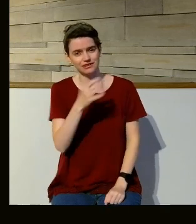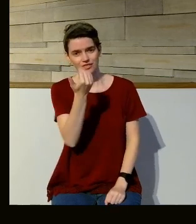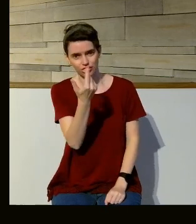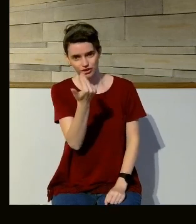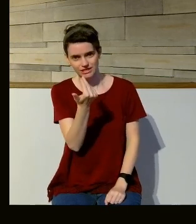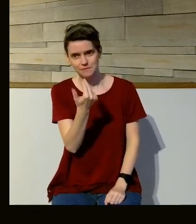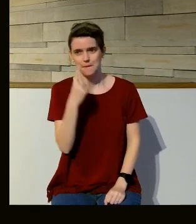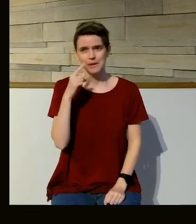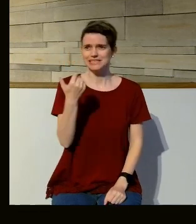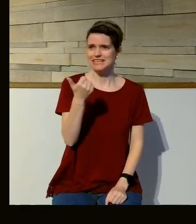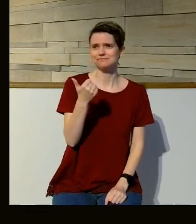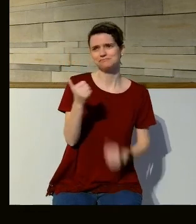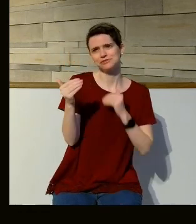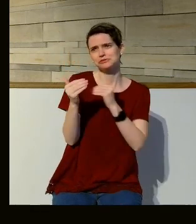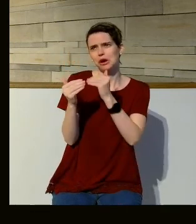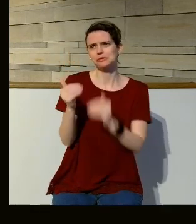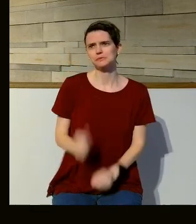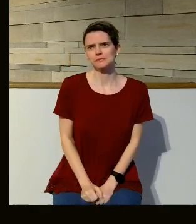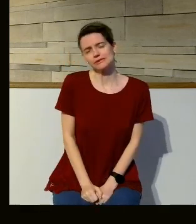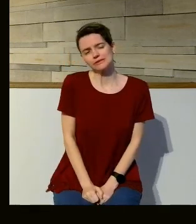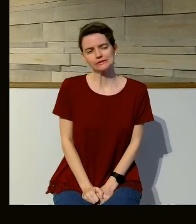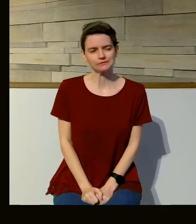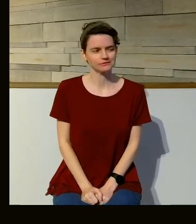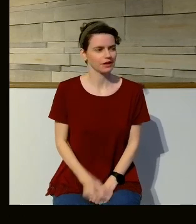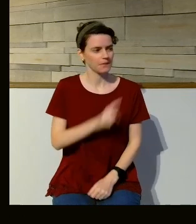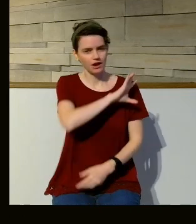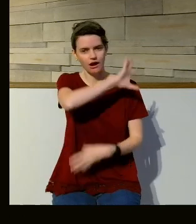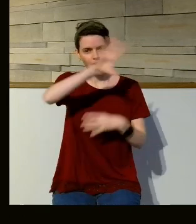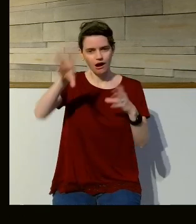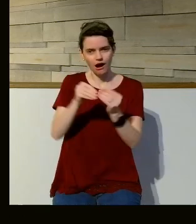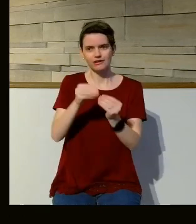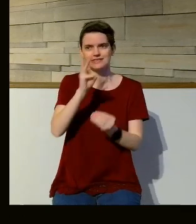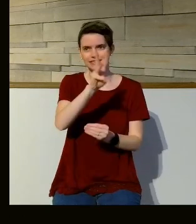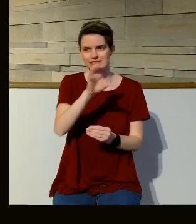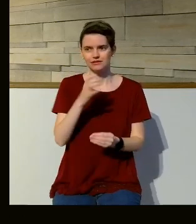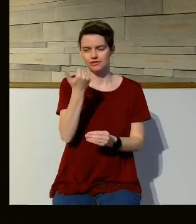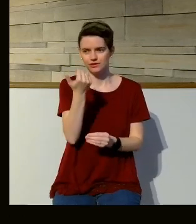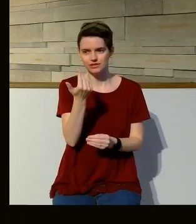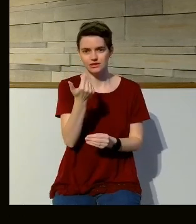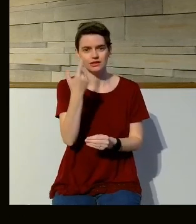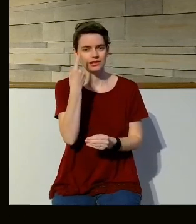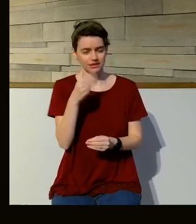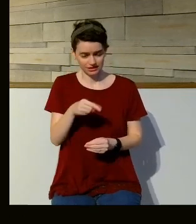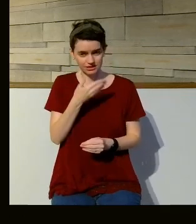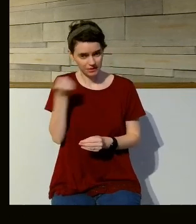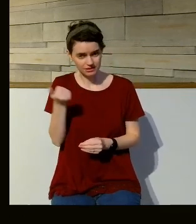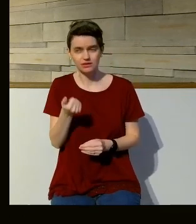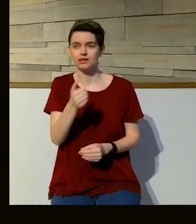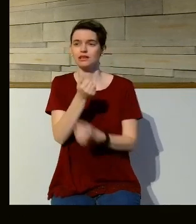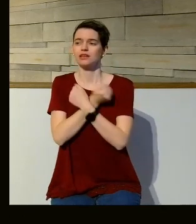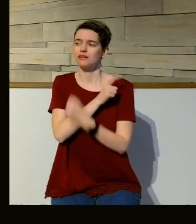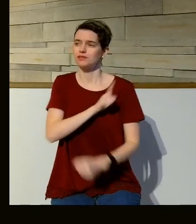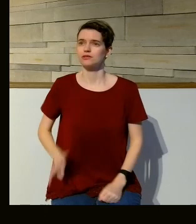10, that's pretty close. But out of all 613 commandments in the Old Testament, he says this one's the greatest. He says to love the